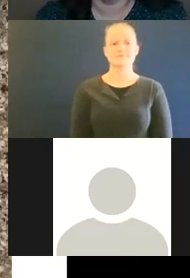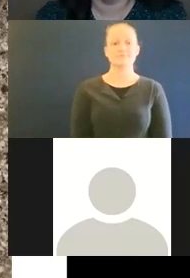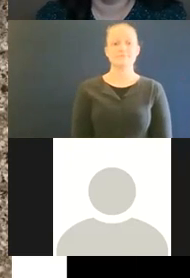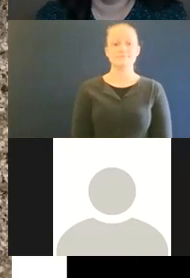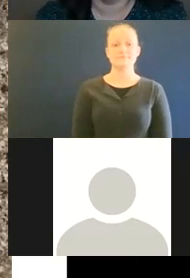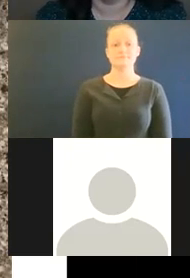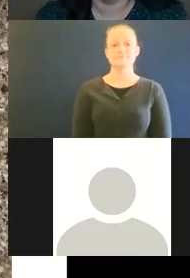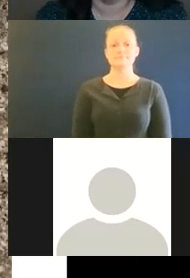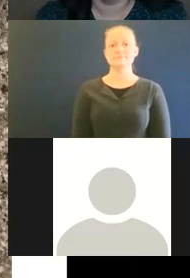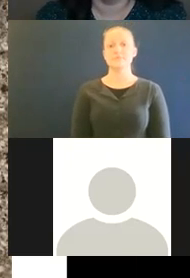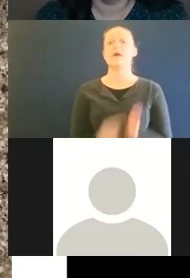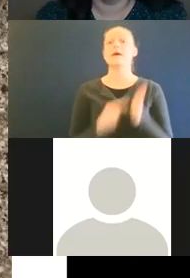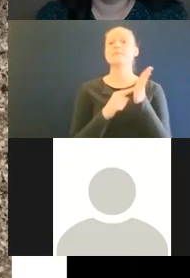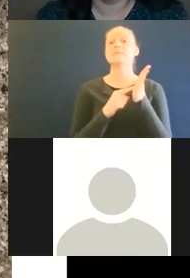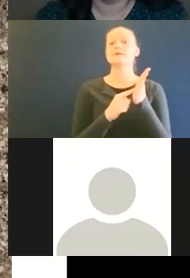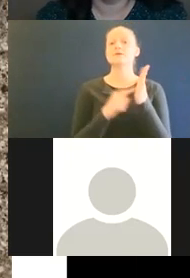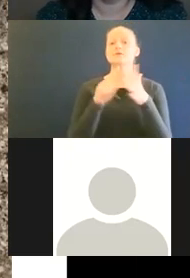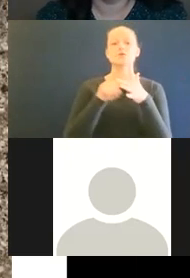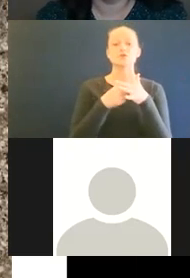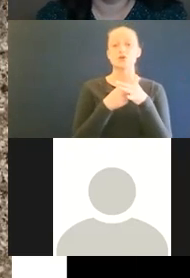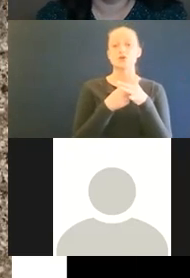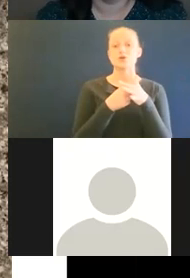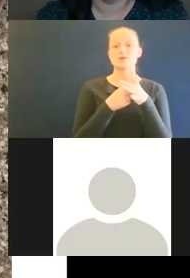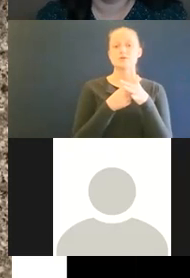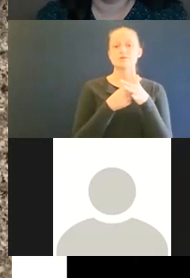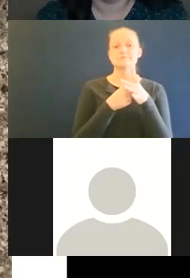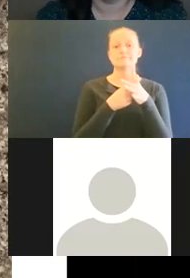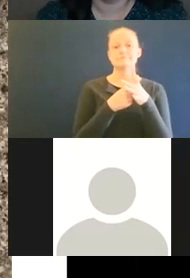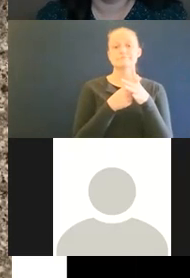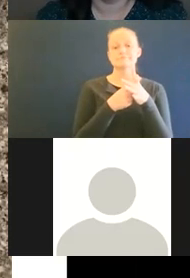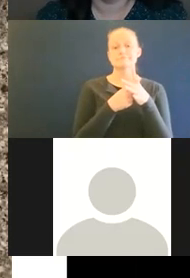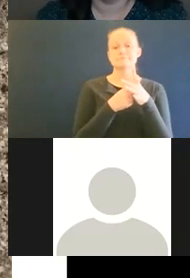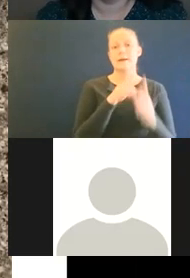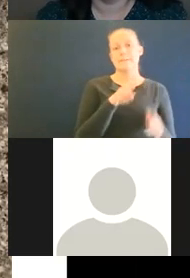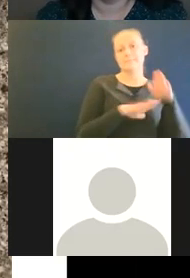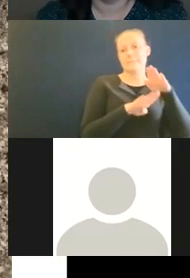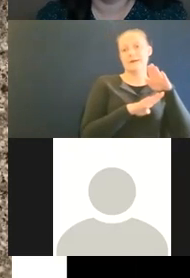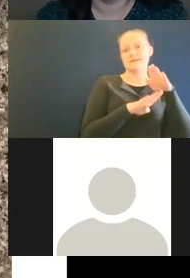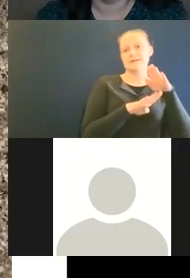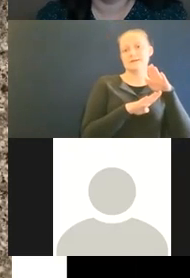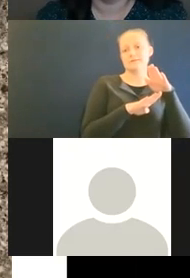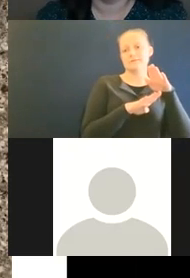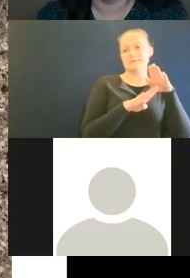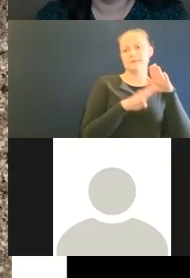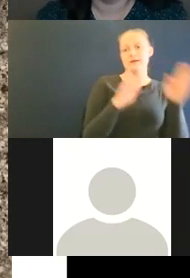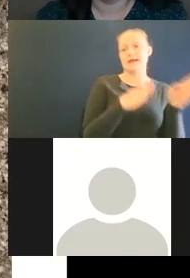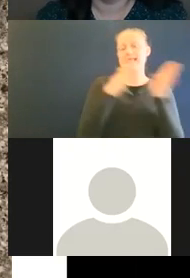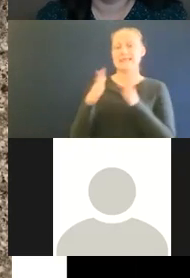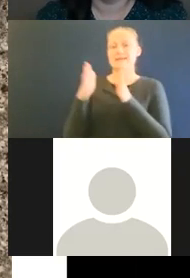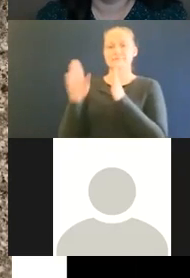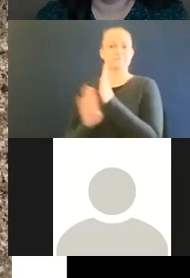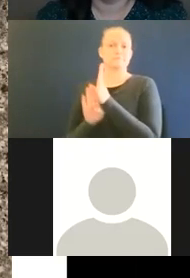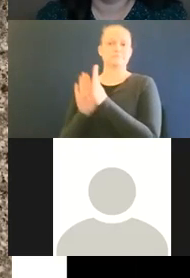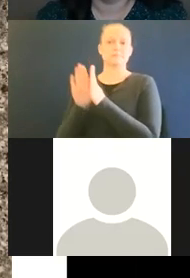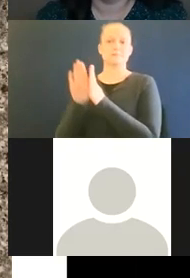With modeling, you can start small, then grow. Let's say I wanted to ask, what do you want to